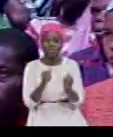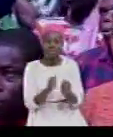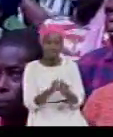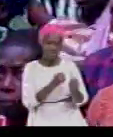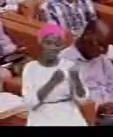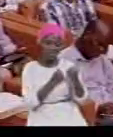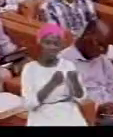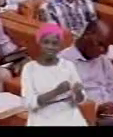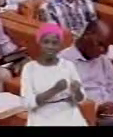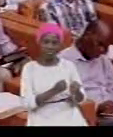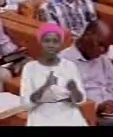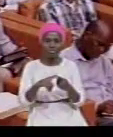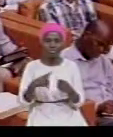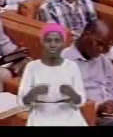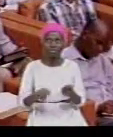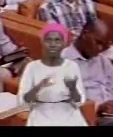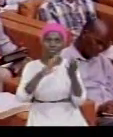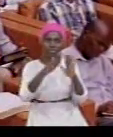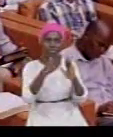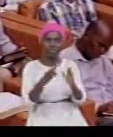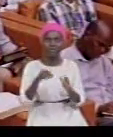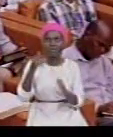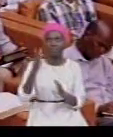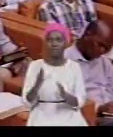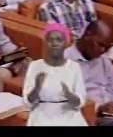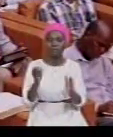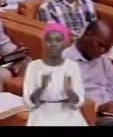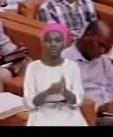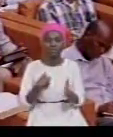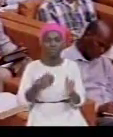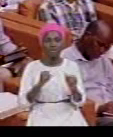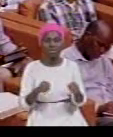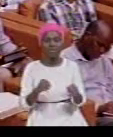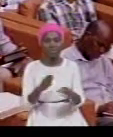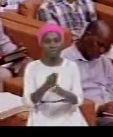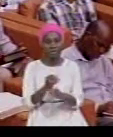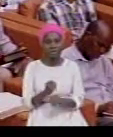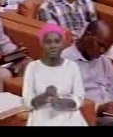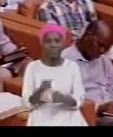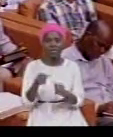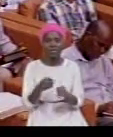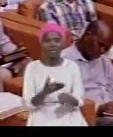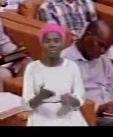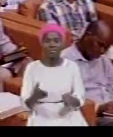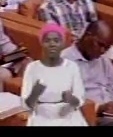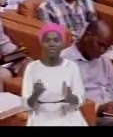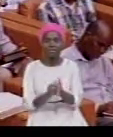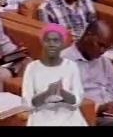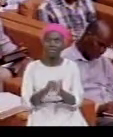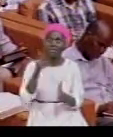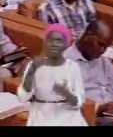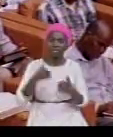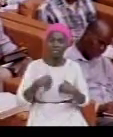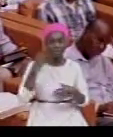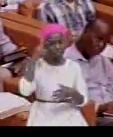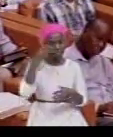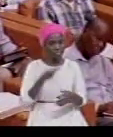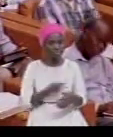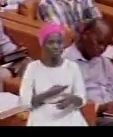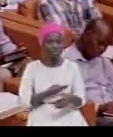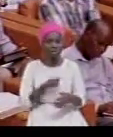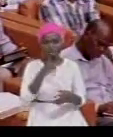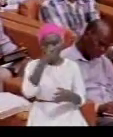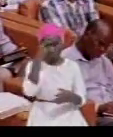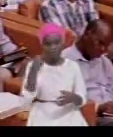the presence of God so that we can receive everything he has for us, because you